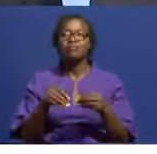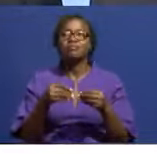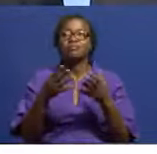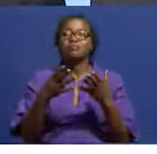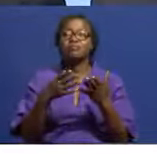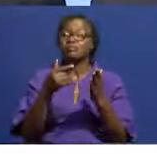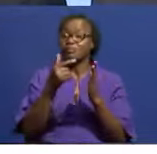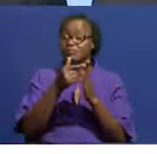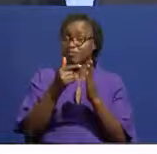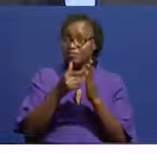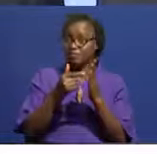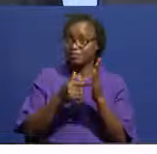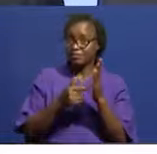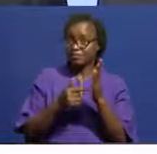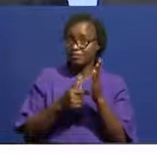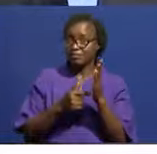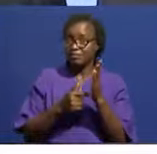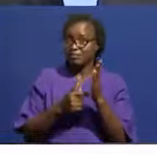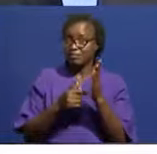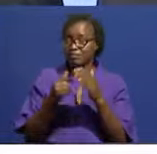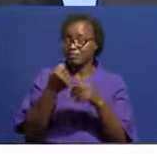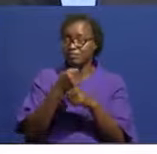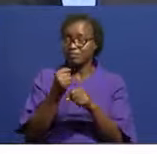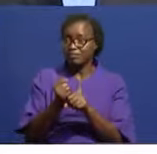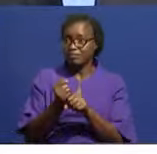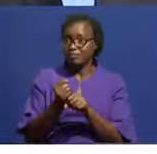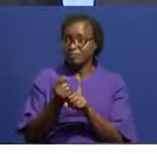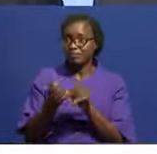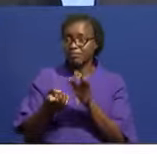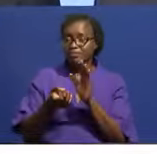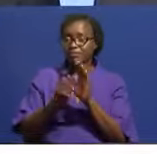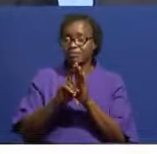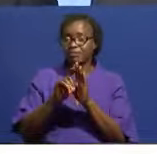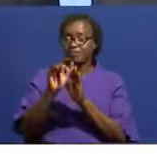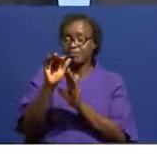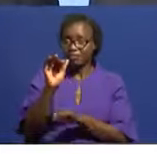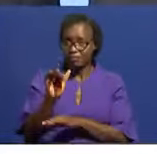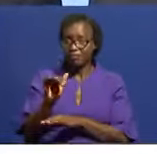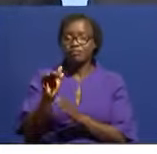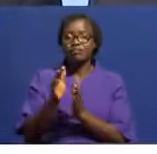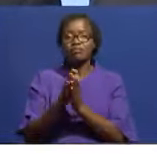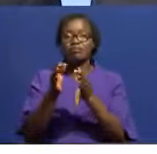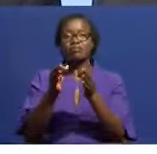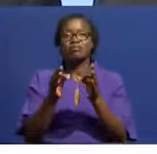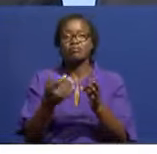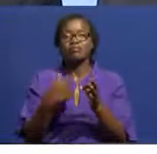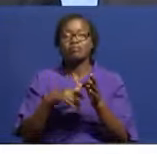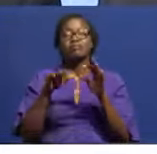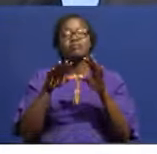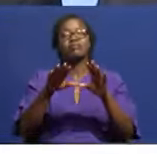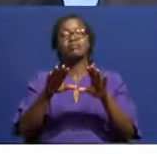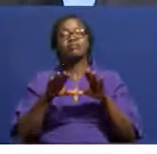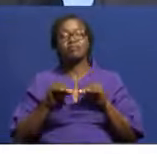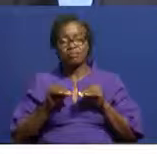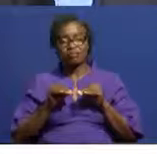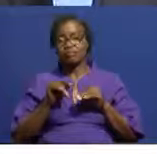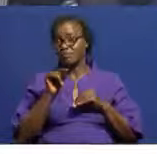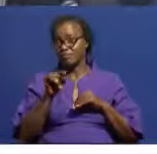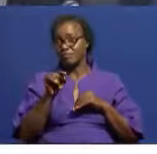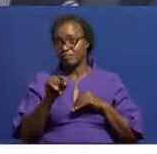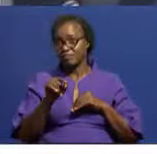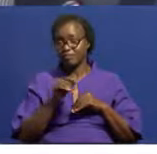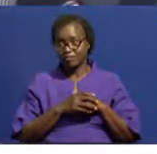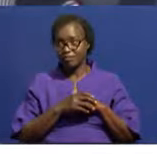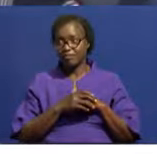cost analysis and made that request to the treasury for us to buy into that